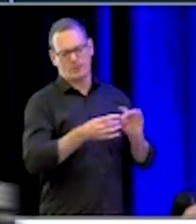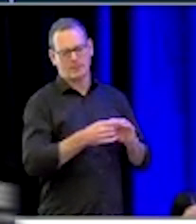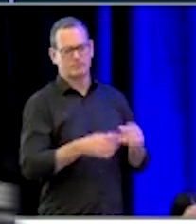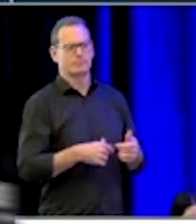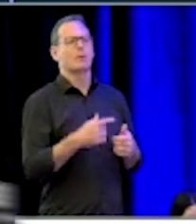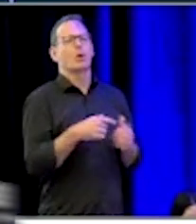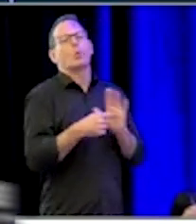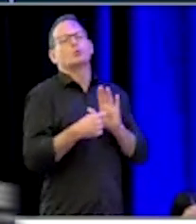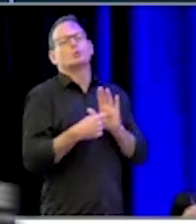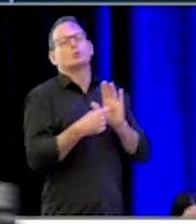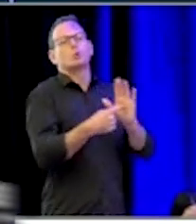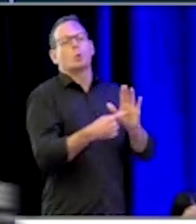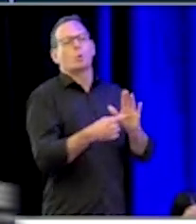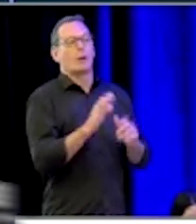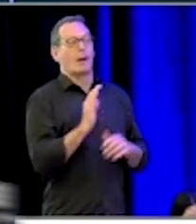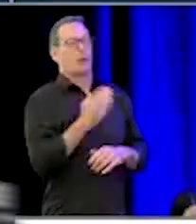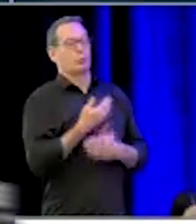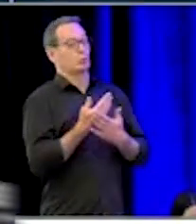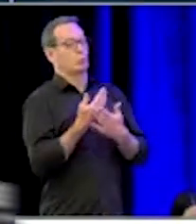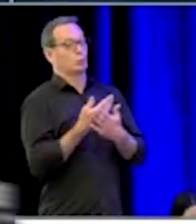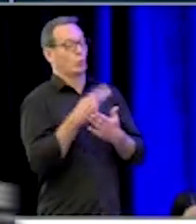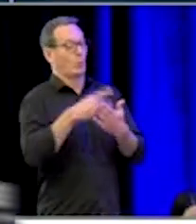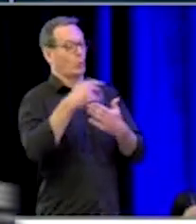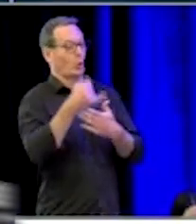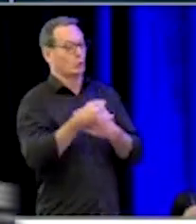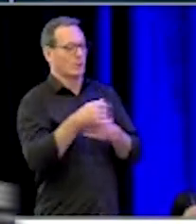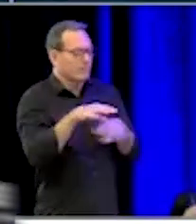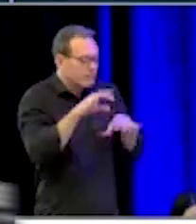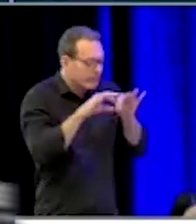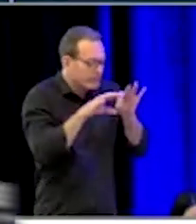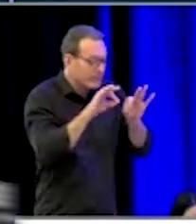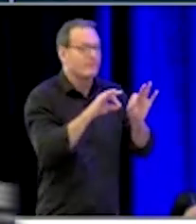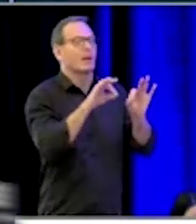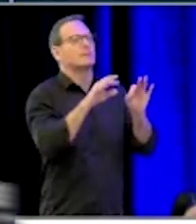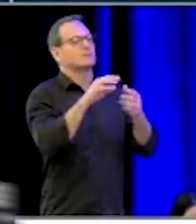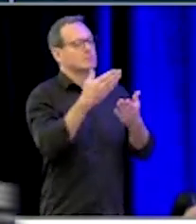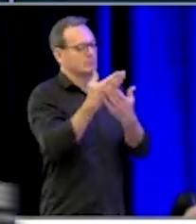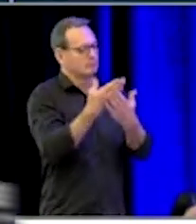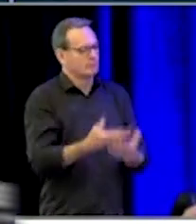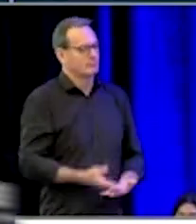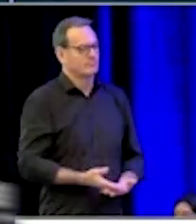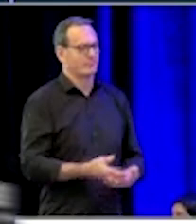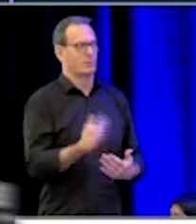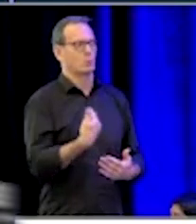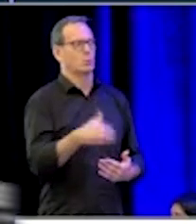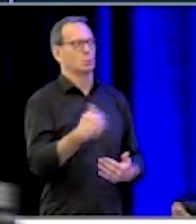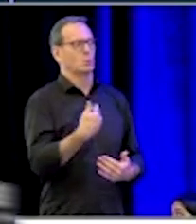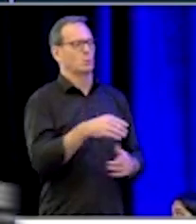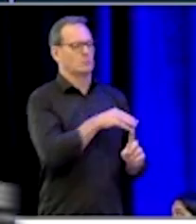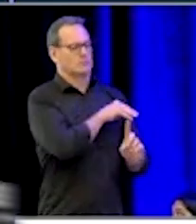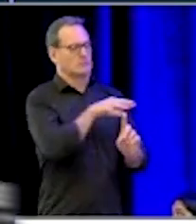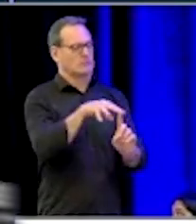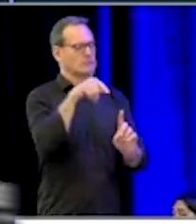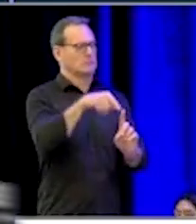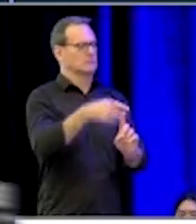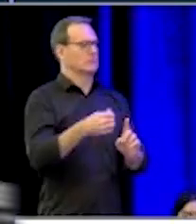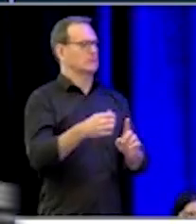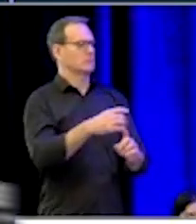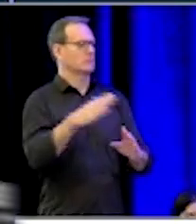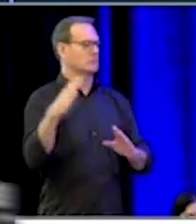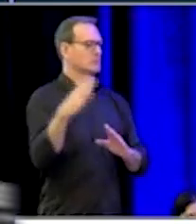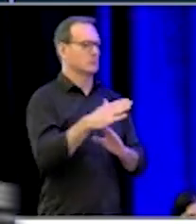preliminary findings of our new project that spotlights one of the most potentially impactful life experiences